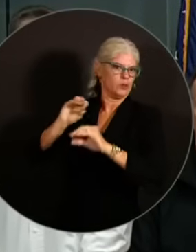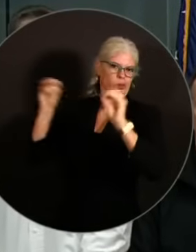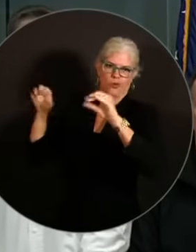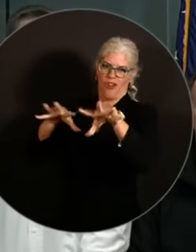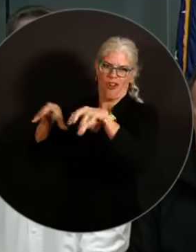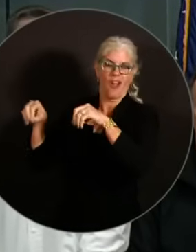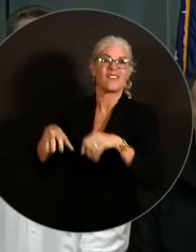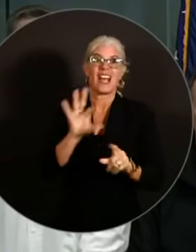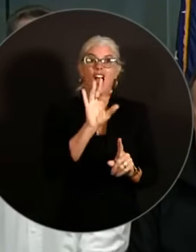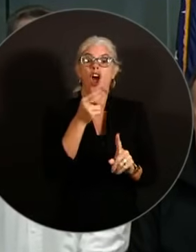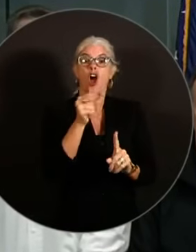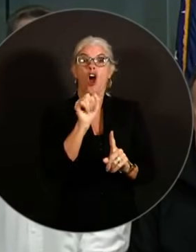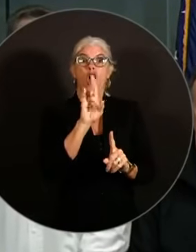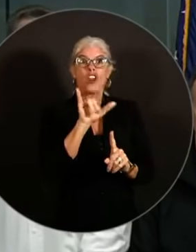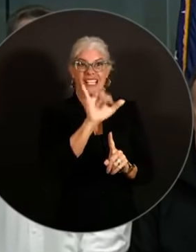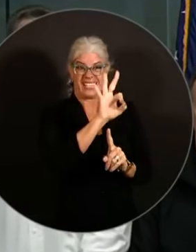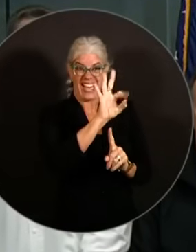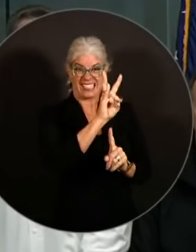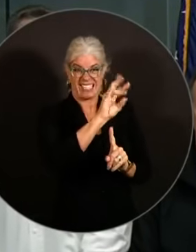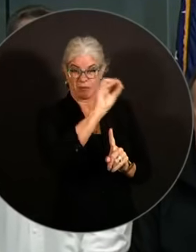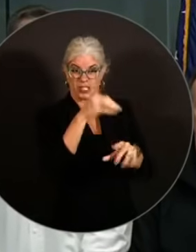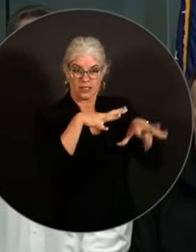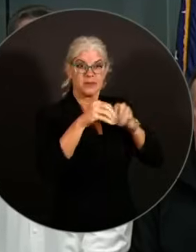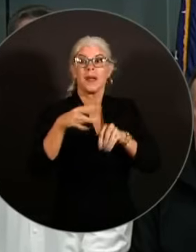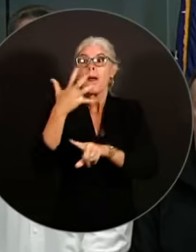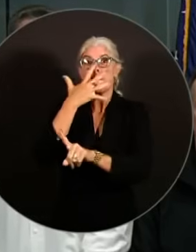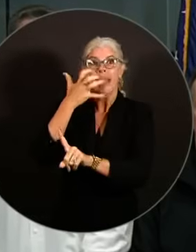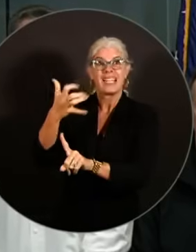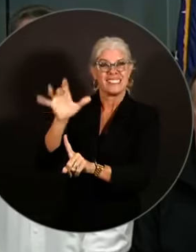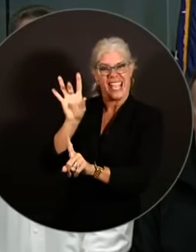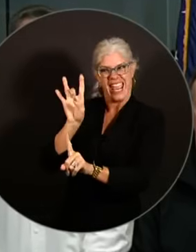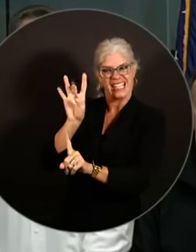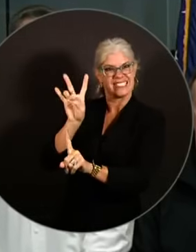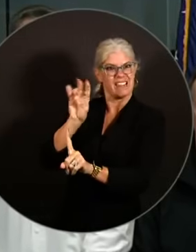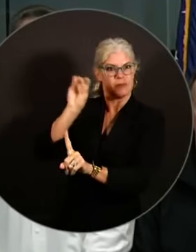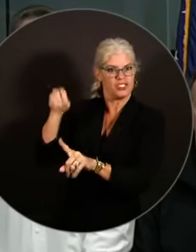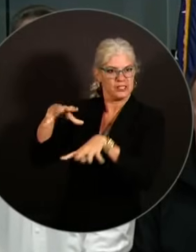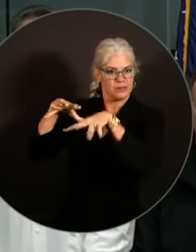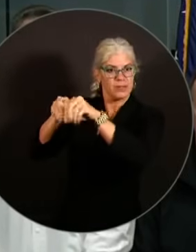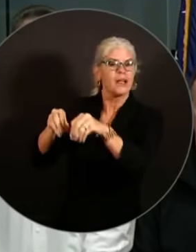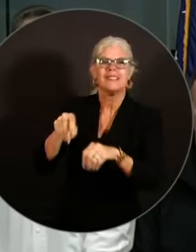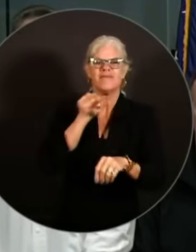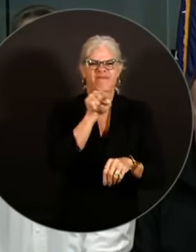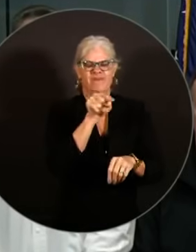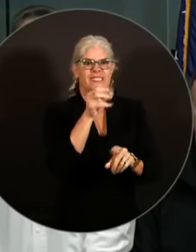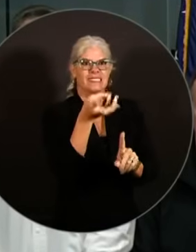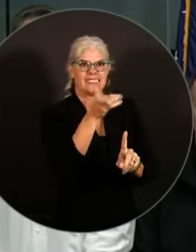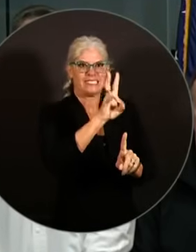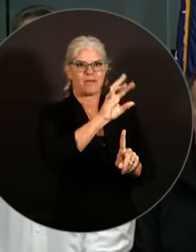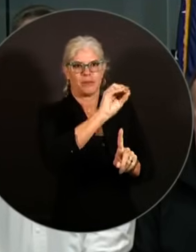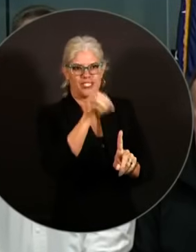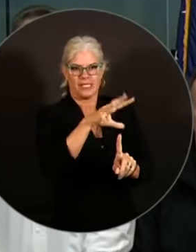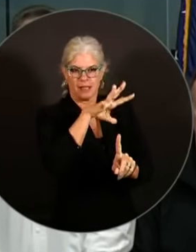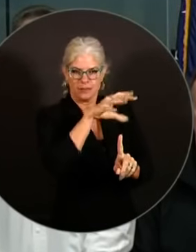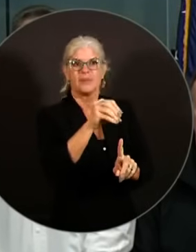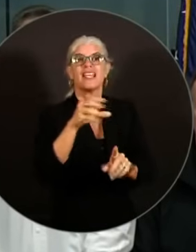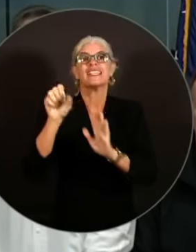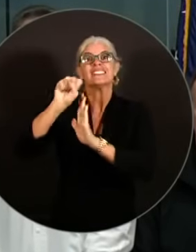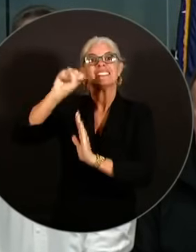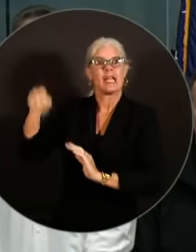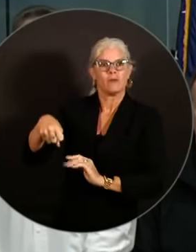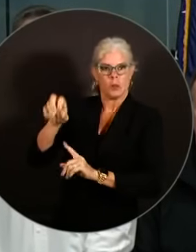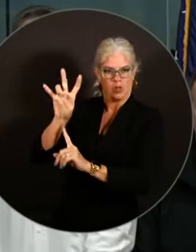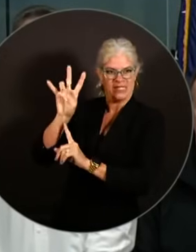97% out, Manatee, 82% out, Pinellas, 68% out, and Sarasota, 75%